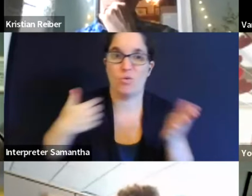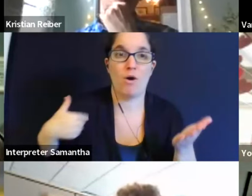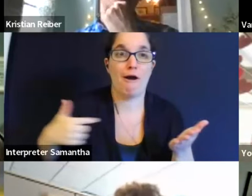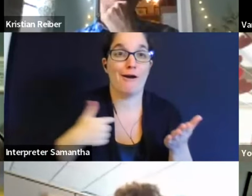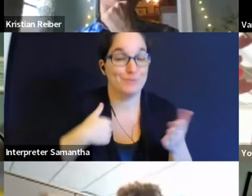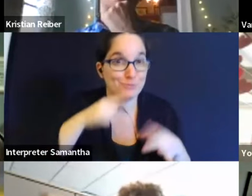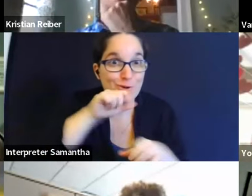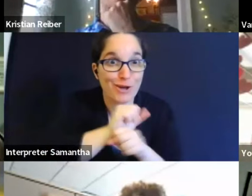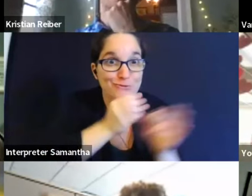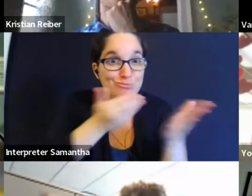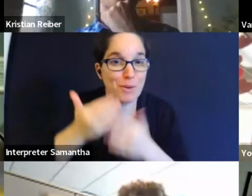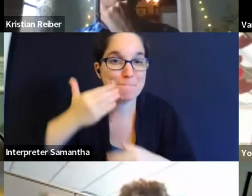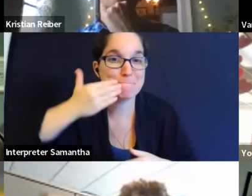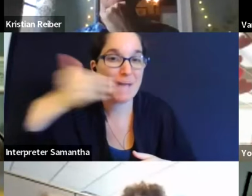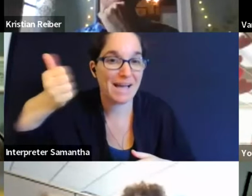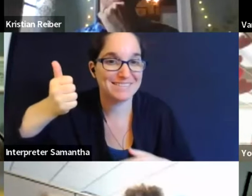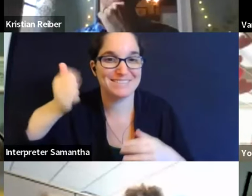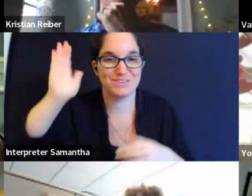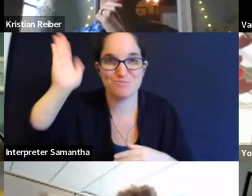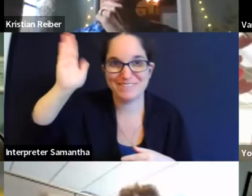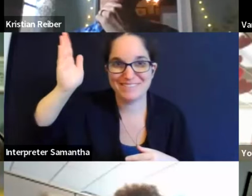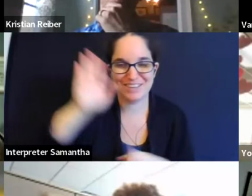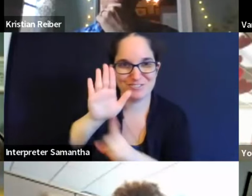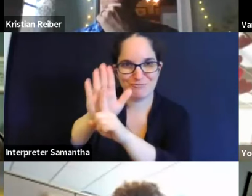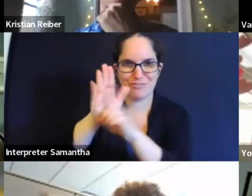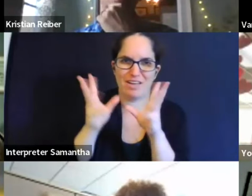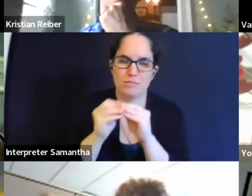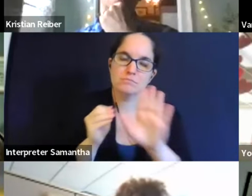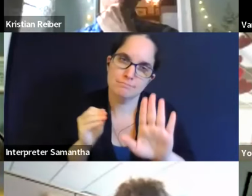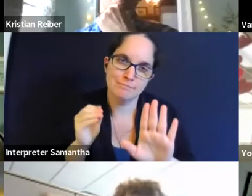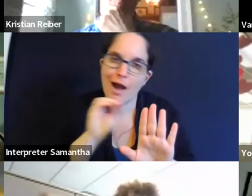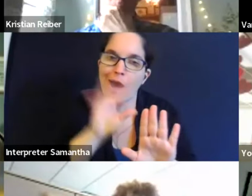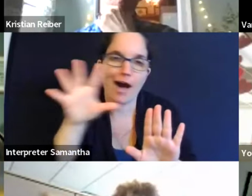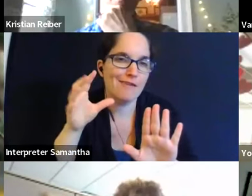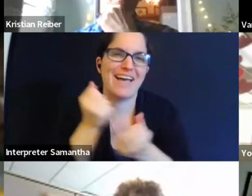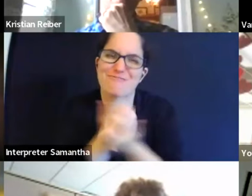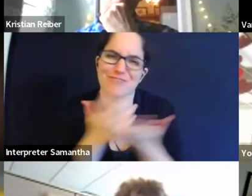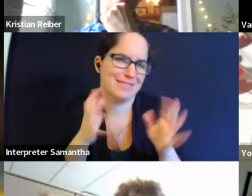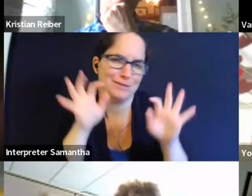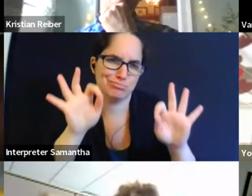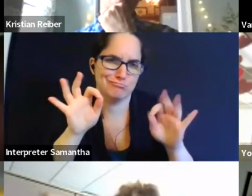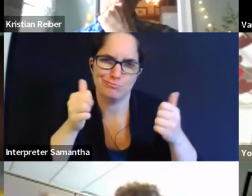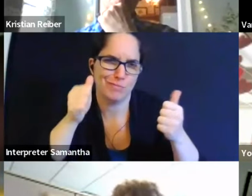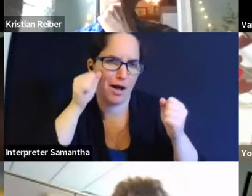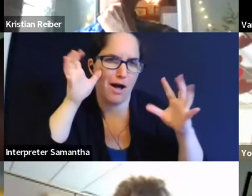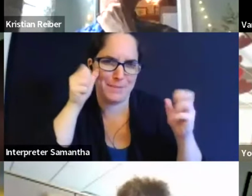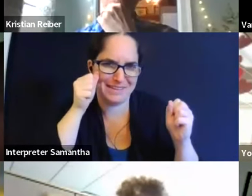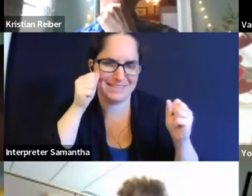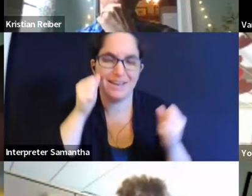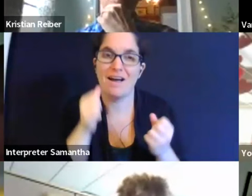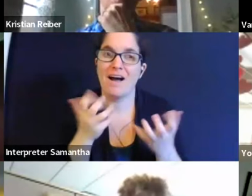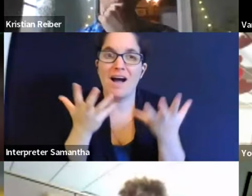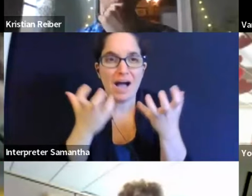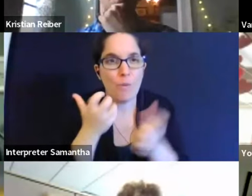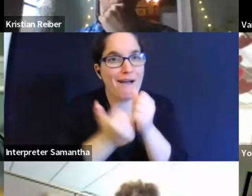best presentations that we heard at that conference. They were all good presentations. I don't want to say the best. They were all great. We wish we could have,